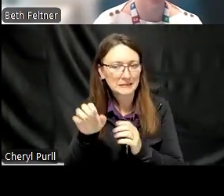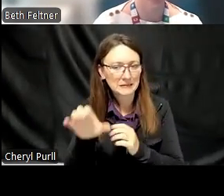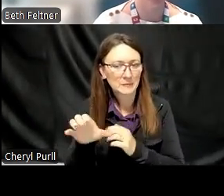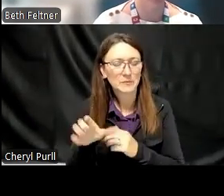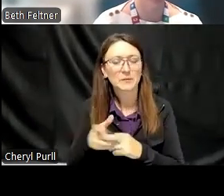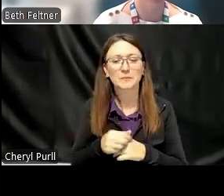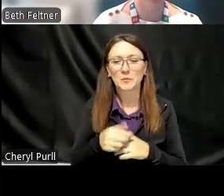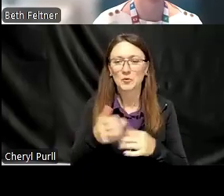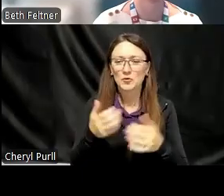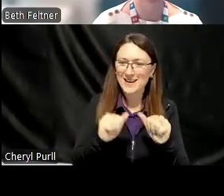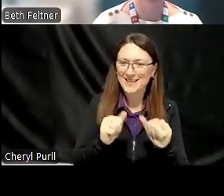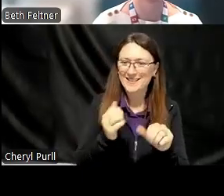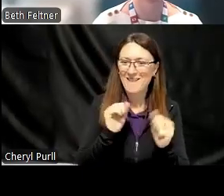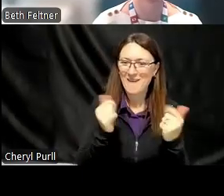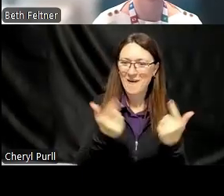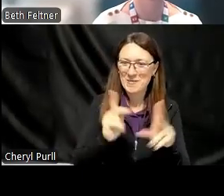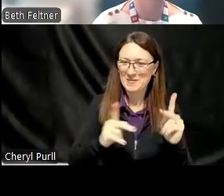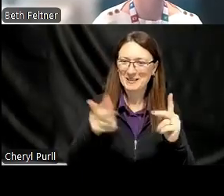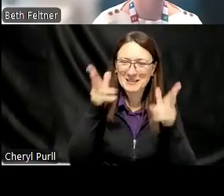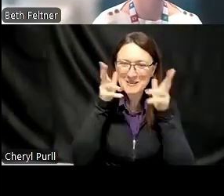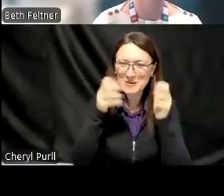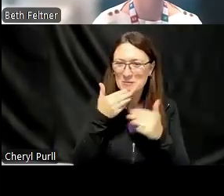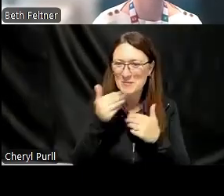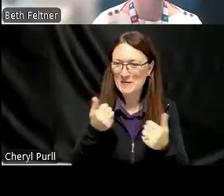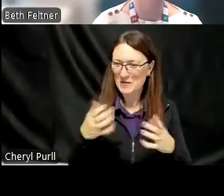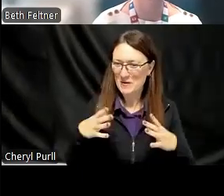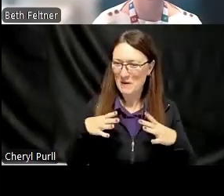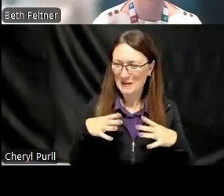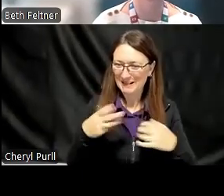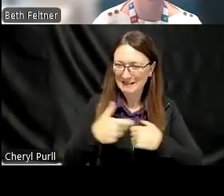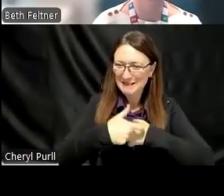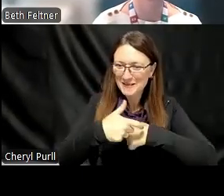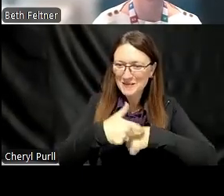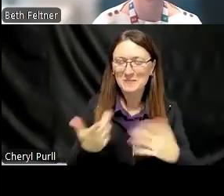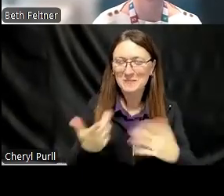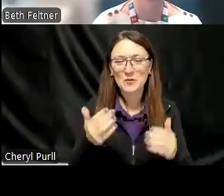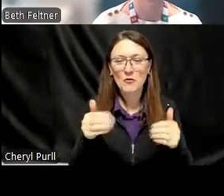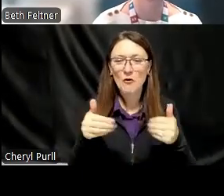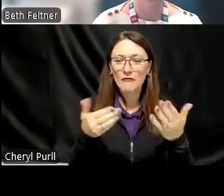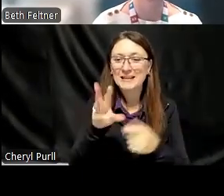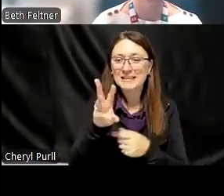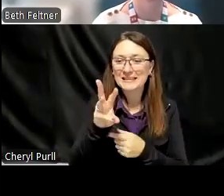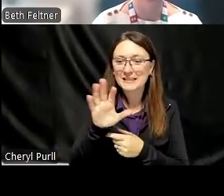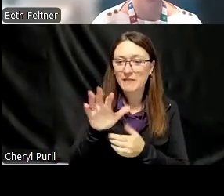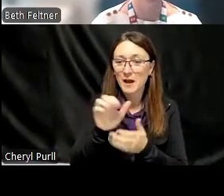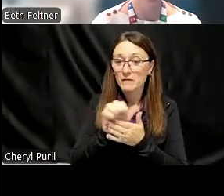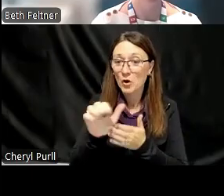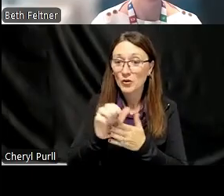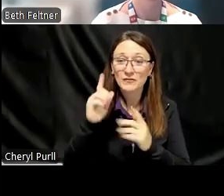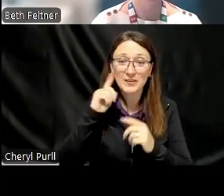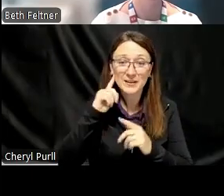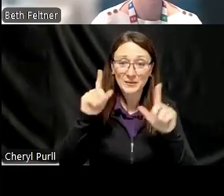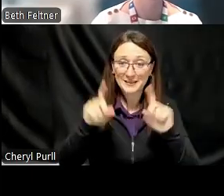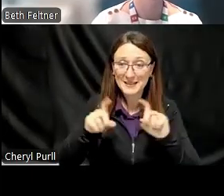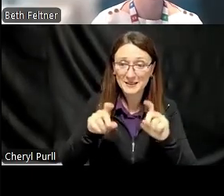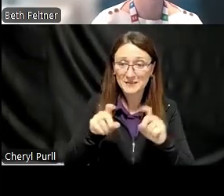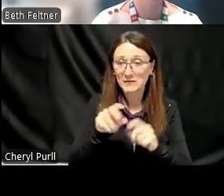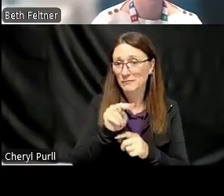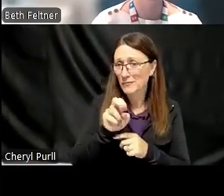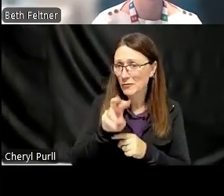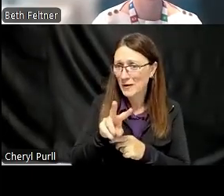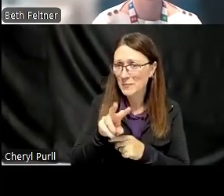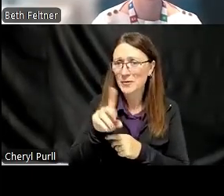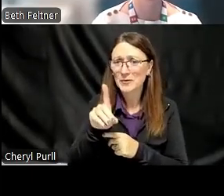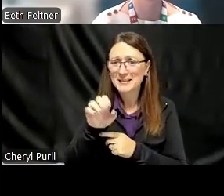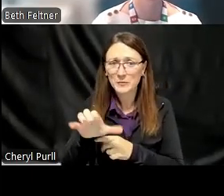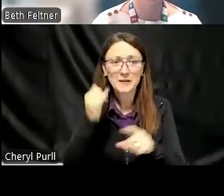everybody hearing better for the holidays. So we're going to offer $65 hearing tests throughout November and December when you use this